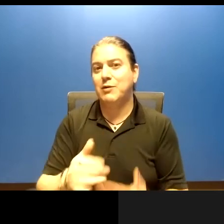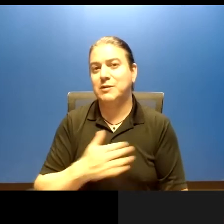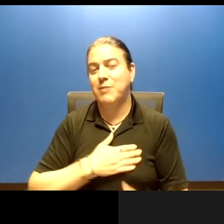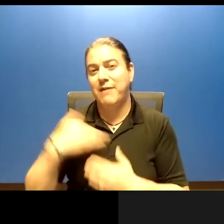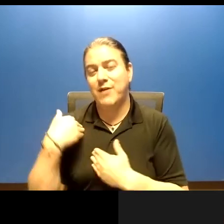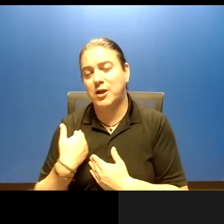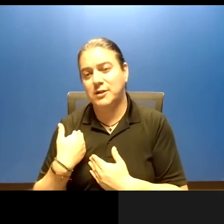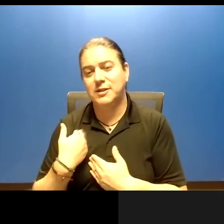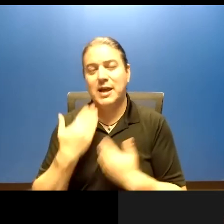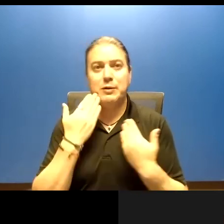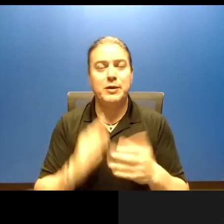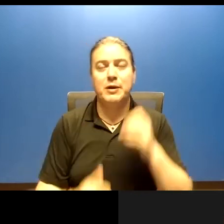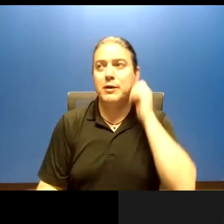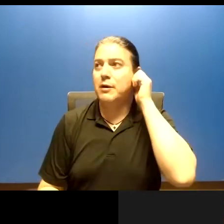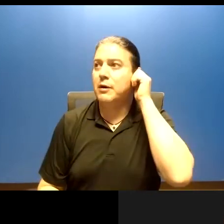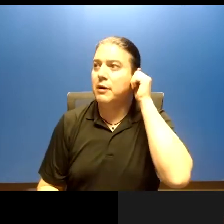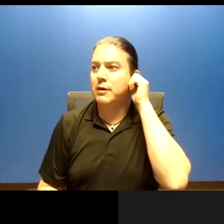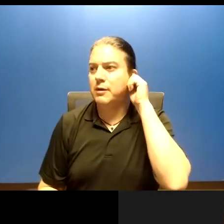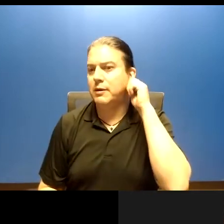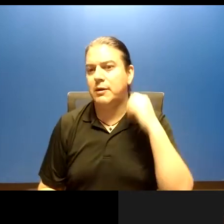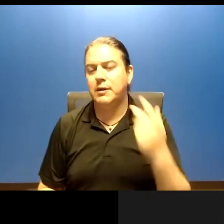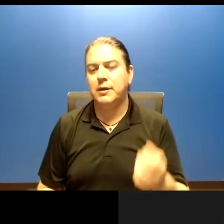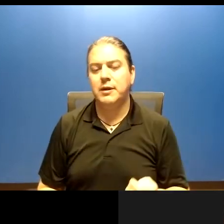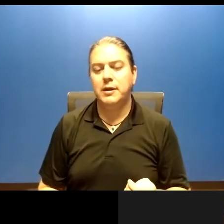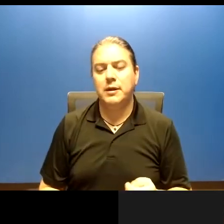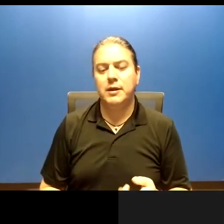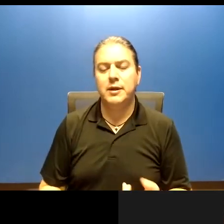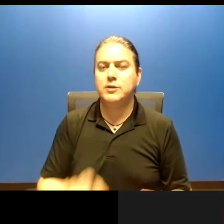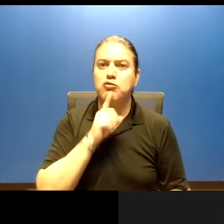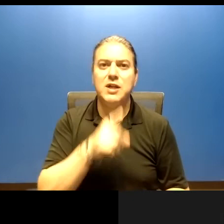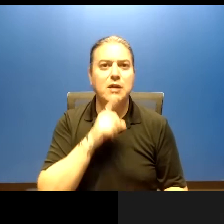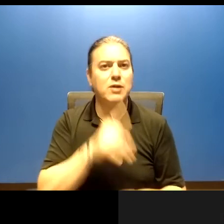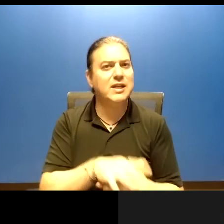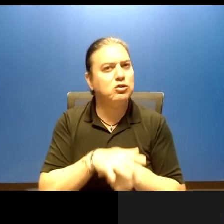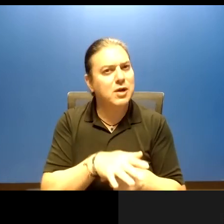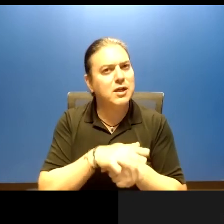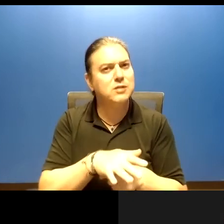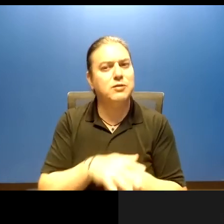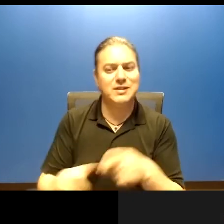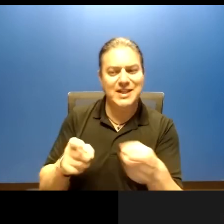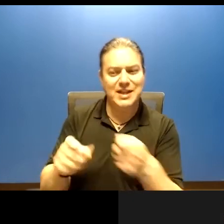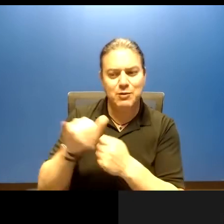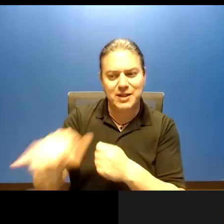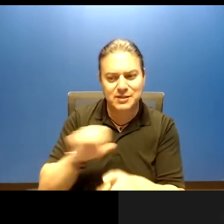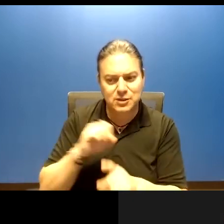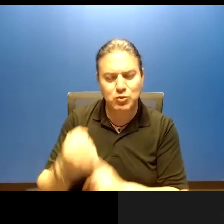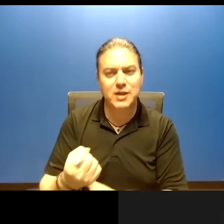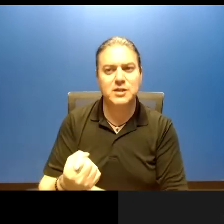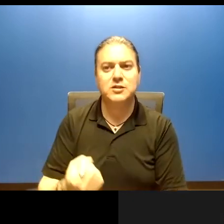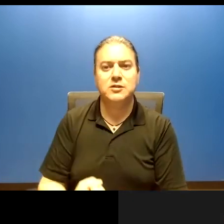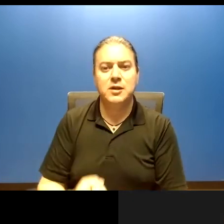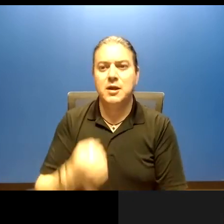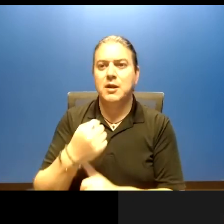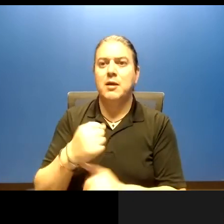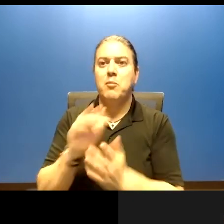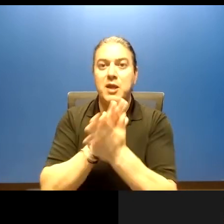mean, as I said, it is so stressful when you're dealing with the situation at hand of